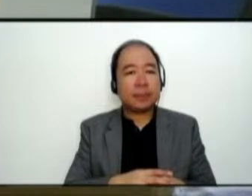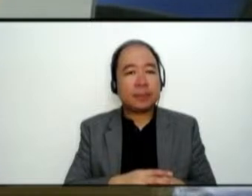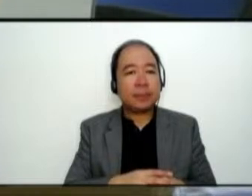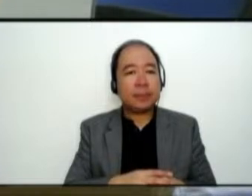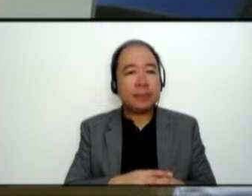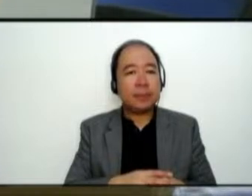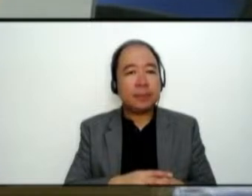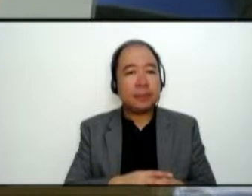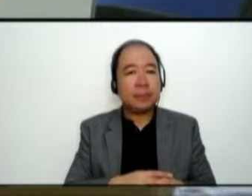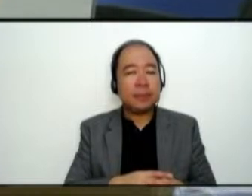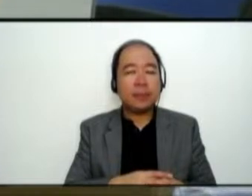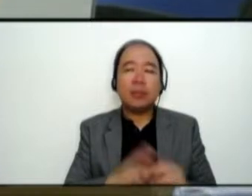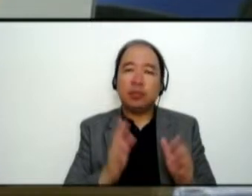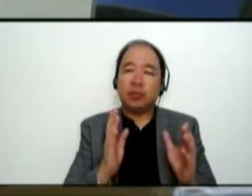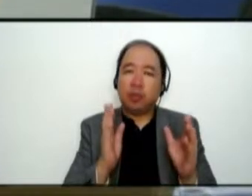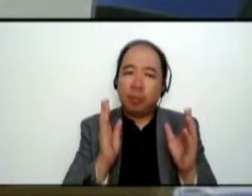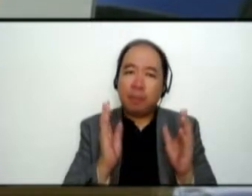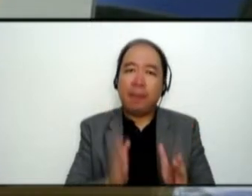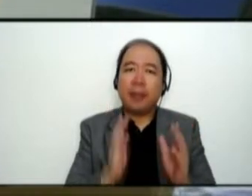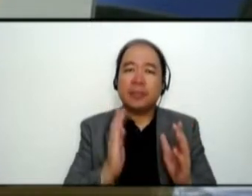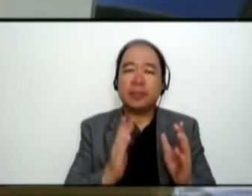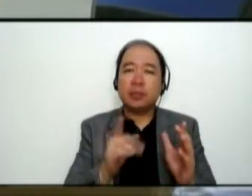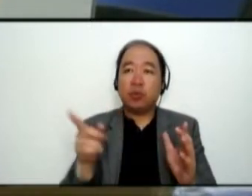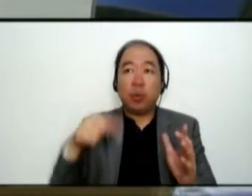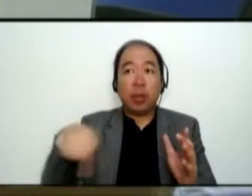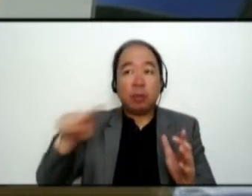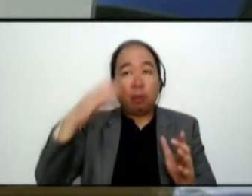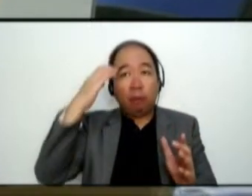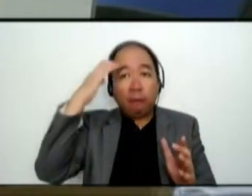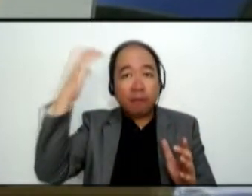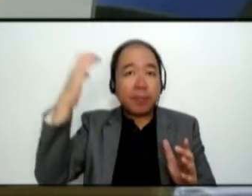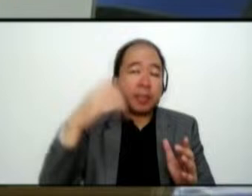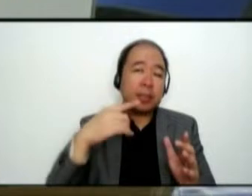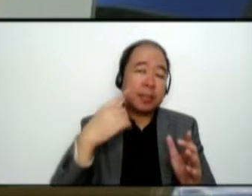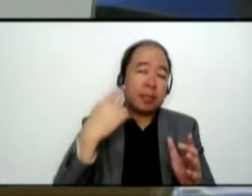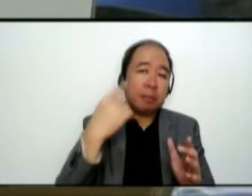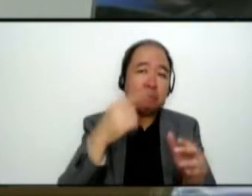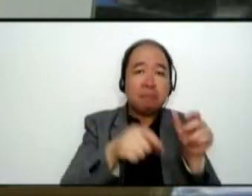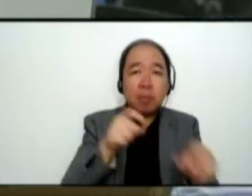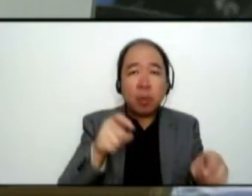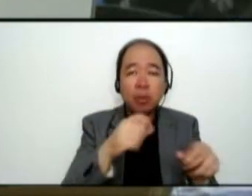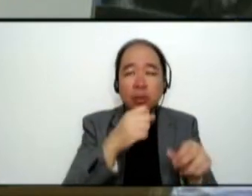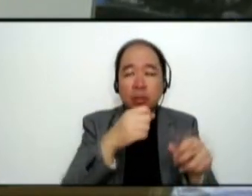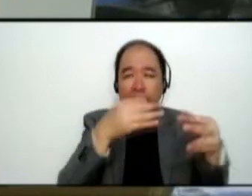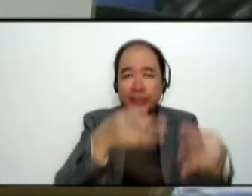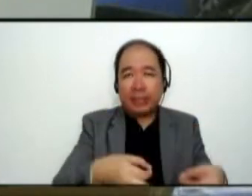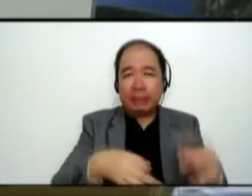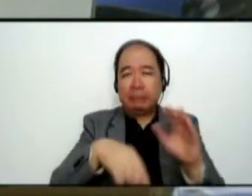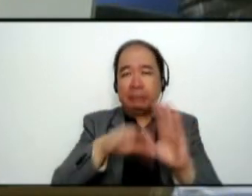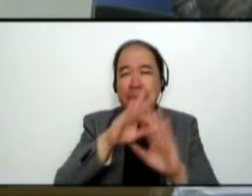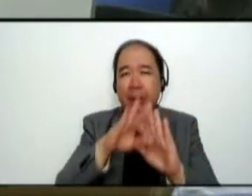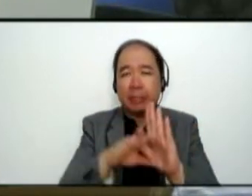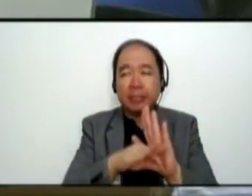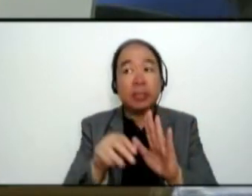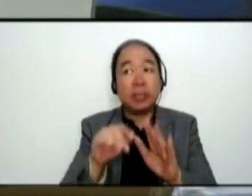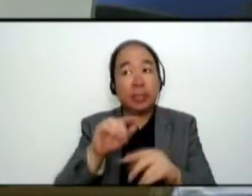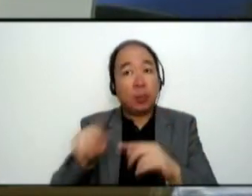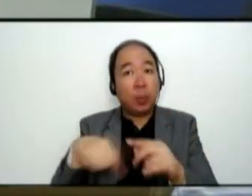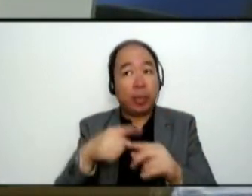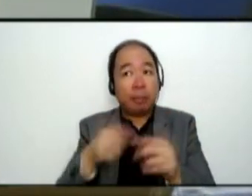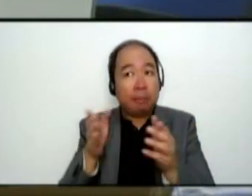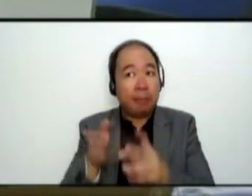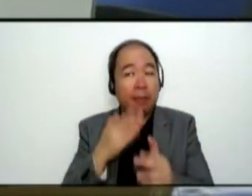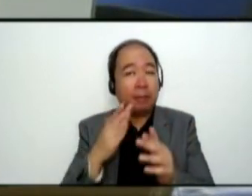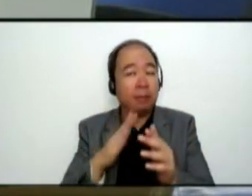It is imperative that policymakers take a note of these when developing social security and